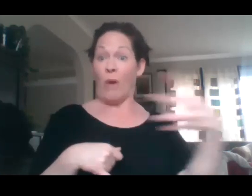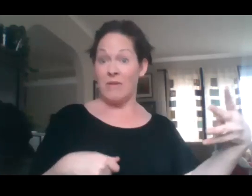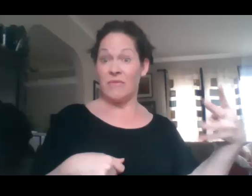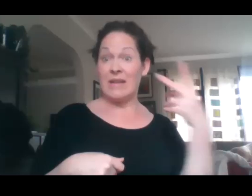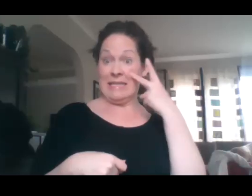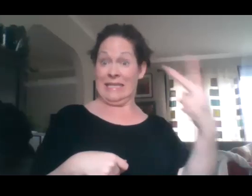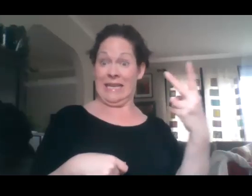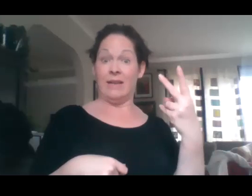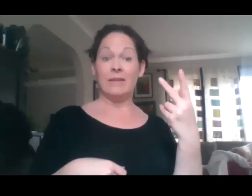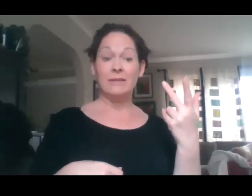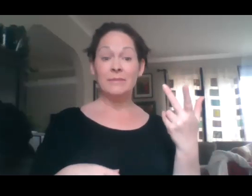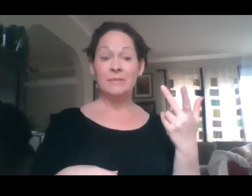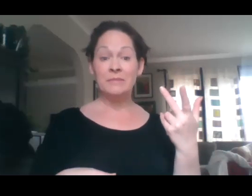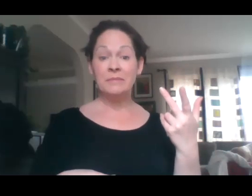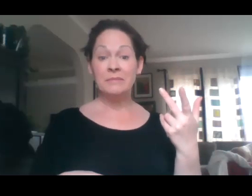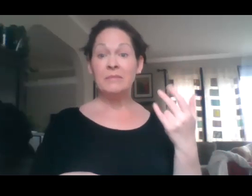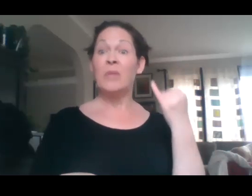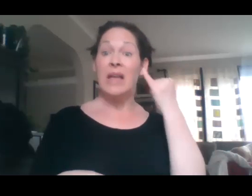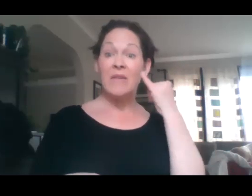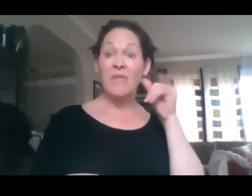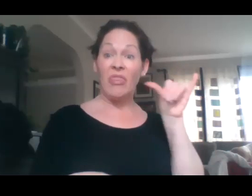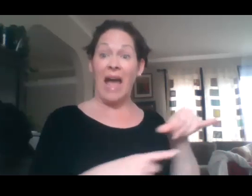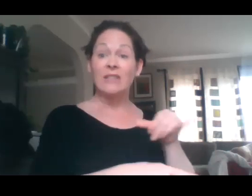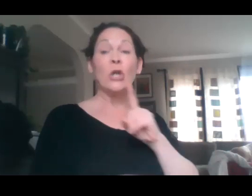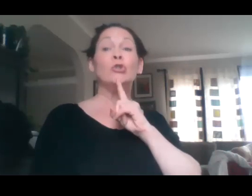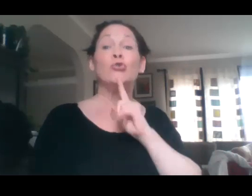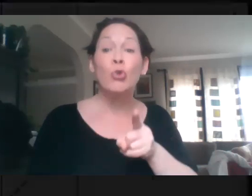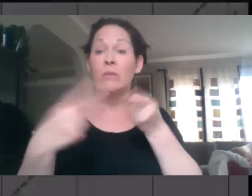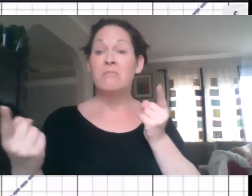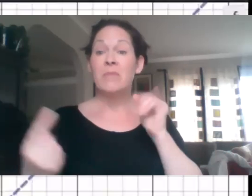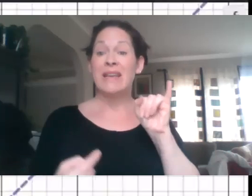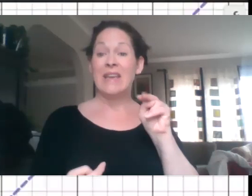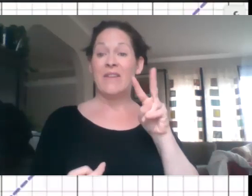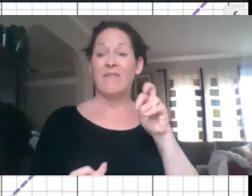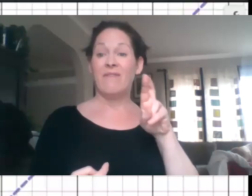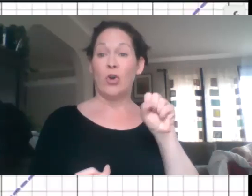and see if we have a true inverse.